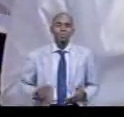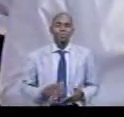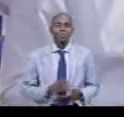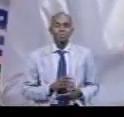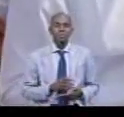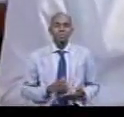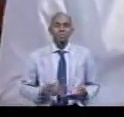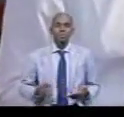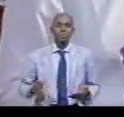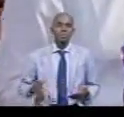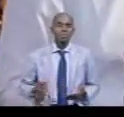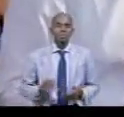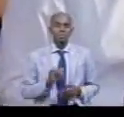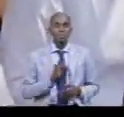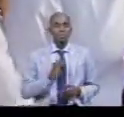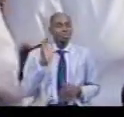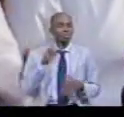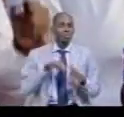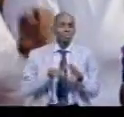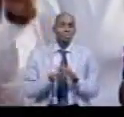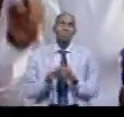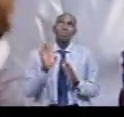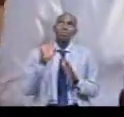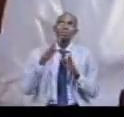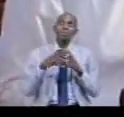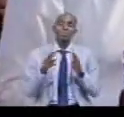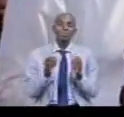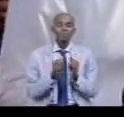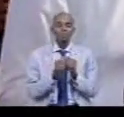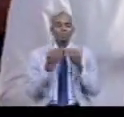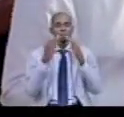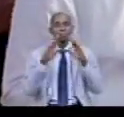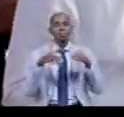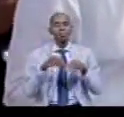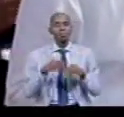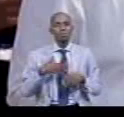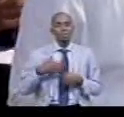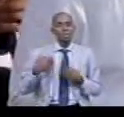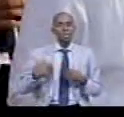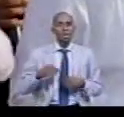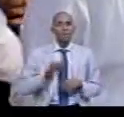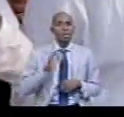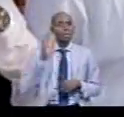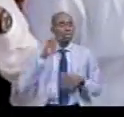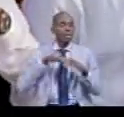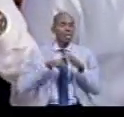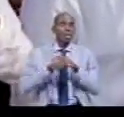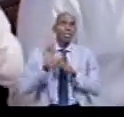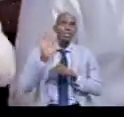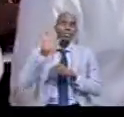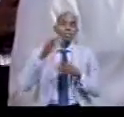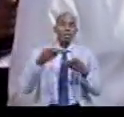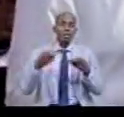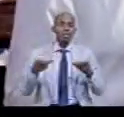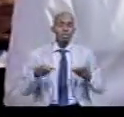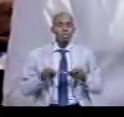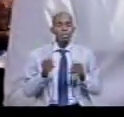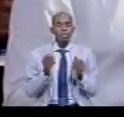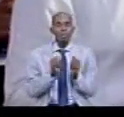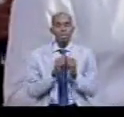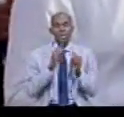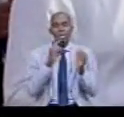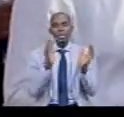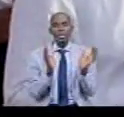I will enter his gate with thanksgiving in my heart. I will enter his court